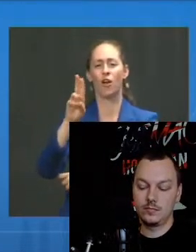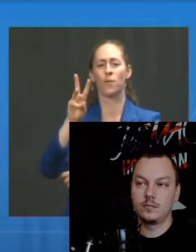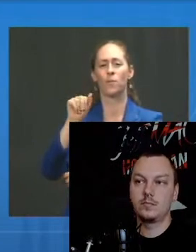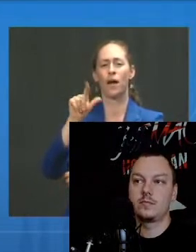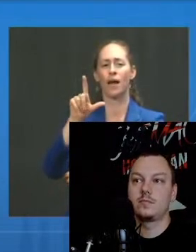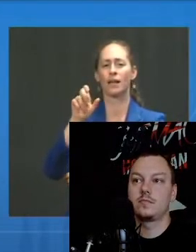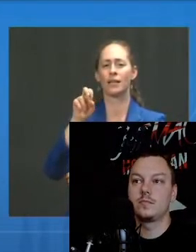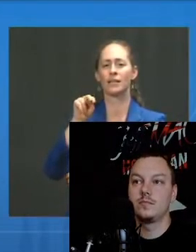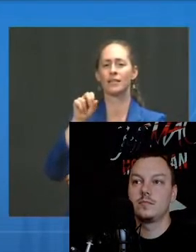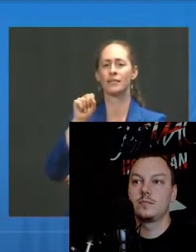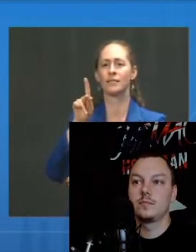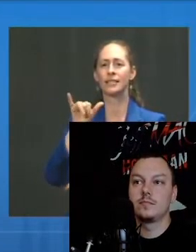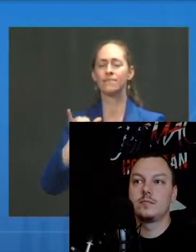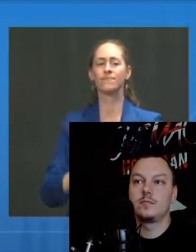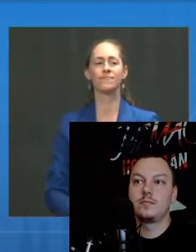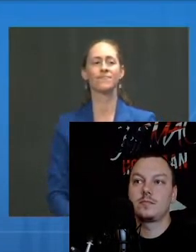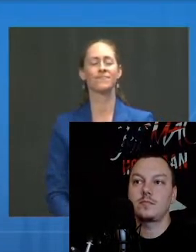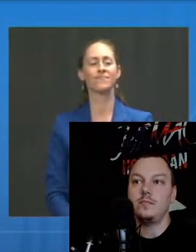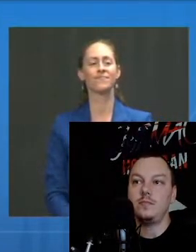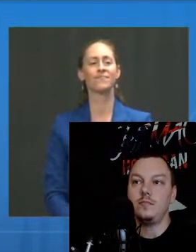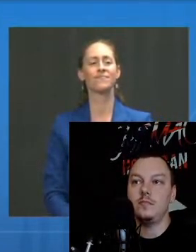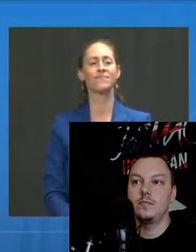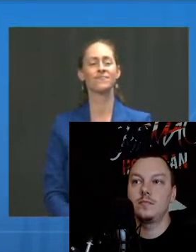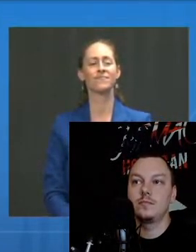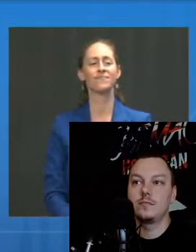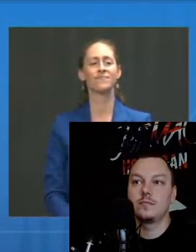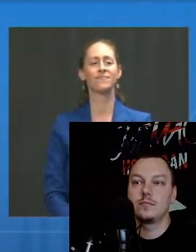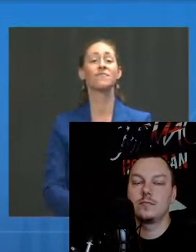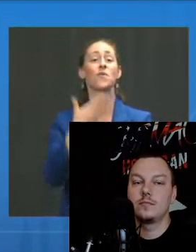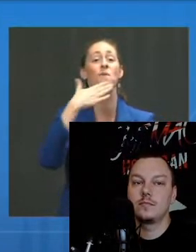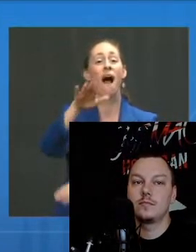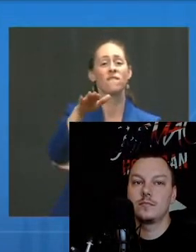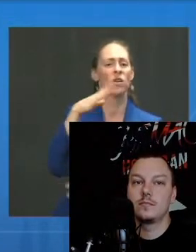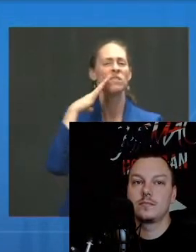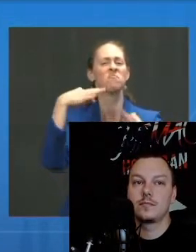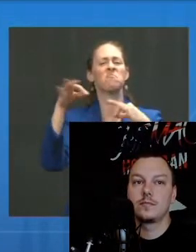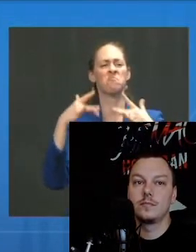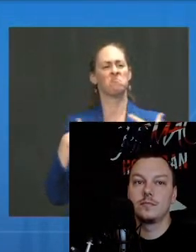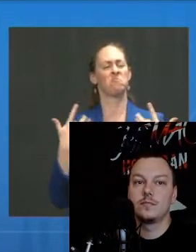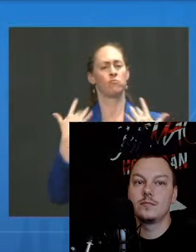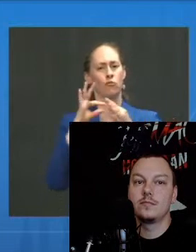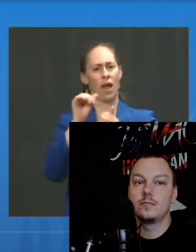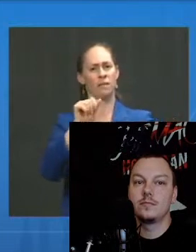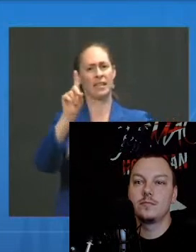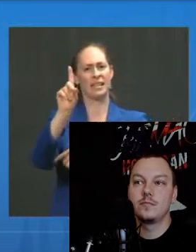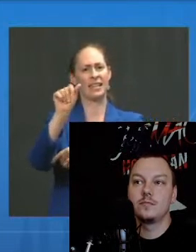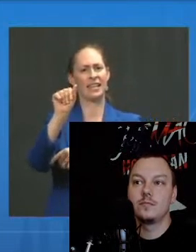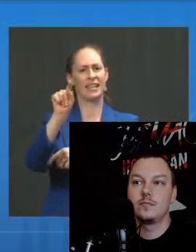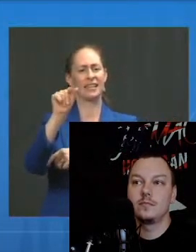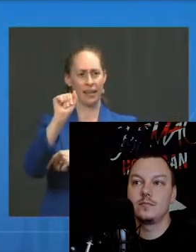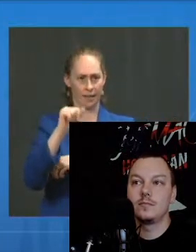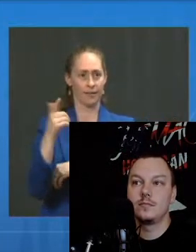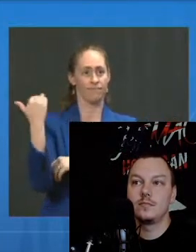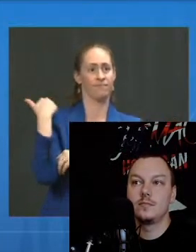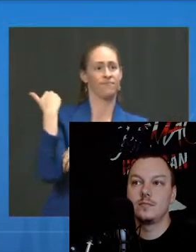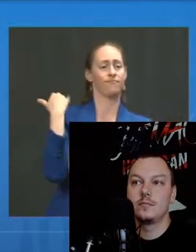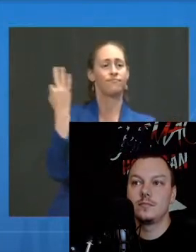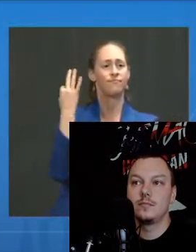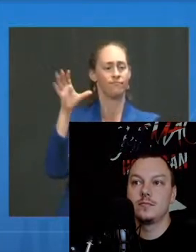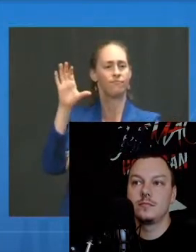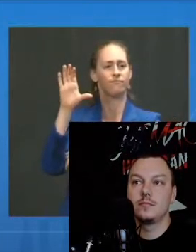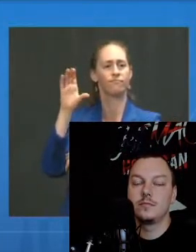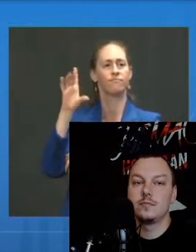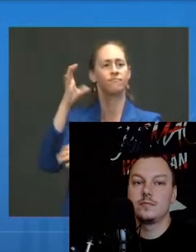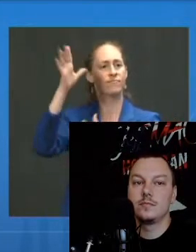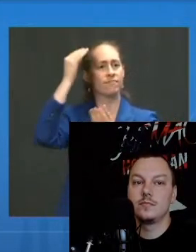Good afternoon. Let's begin with an overview of the data. Last Friday, CDC reported 157,000 new cases